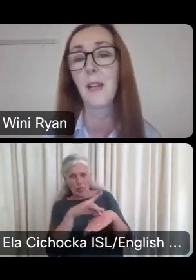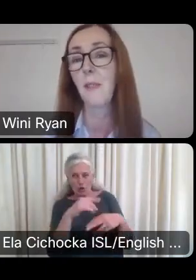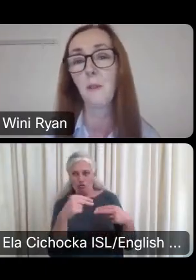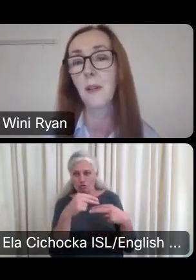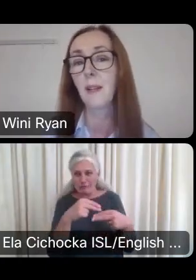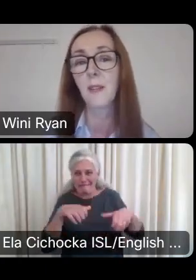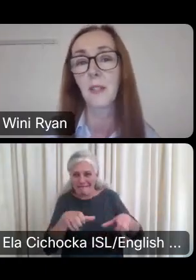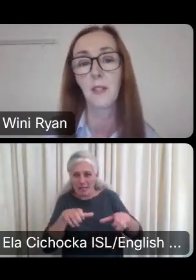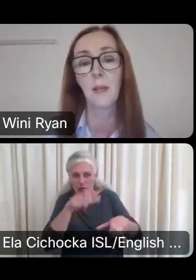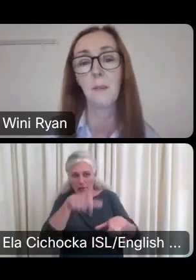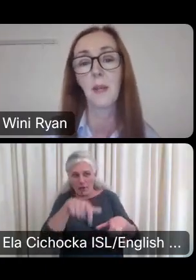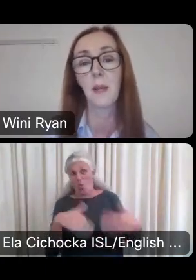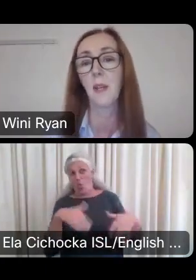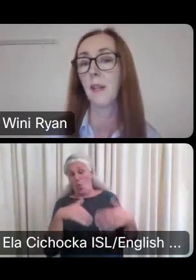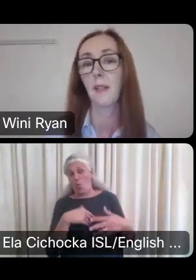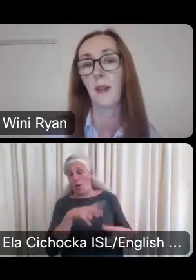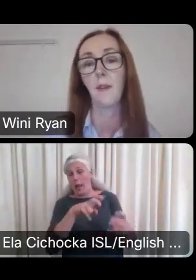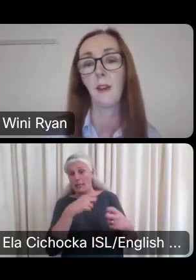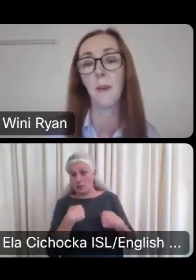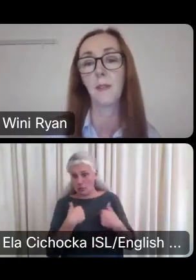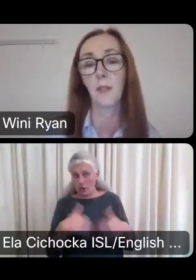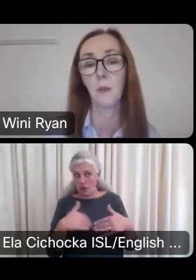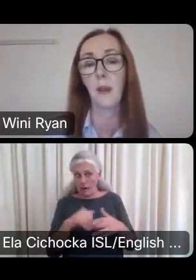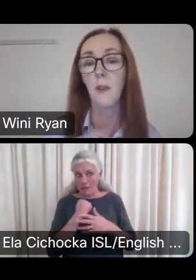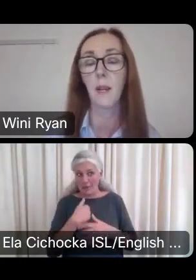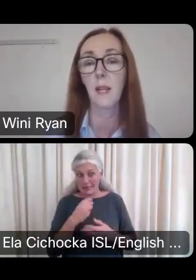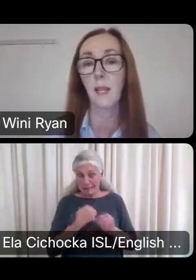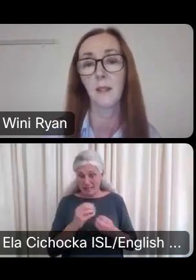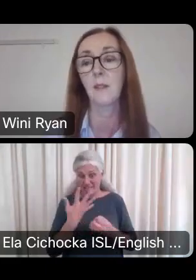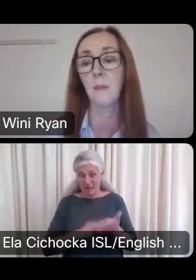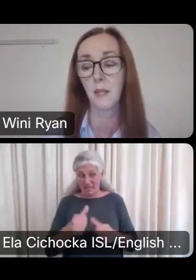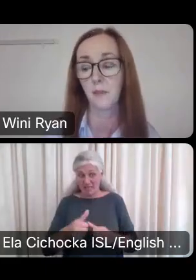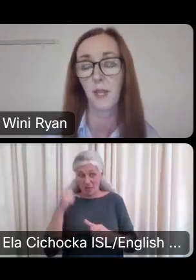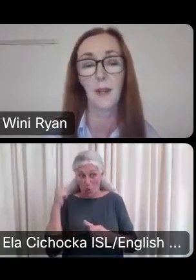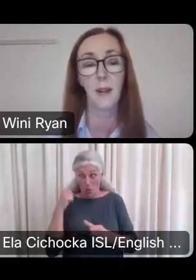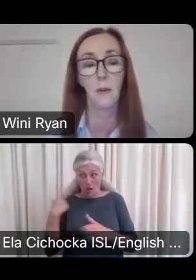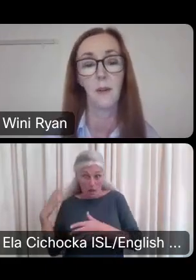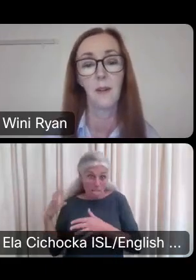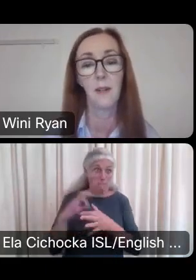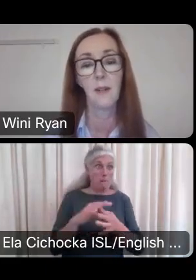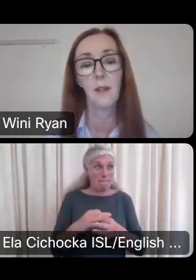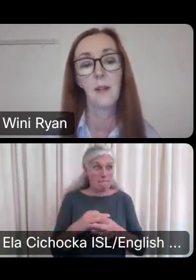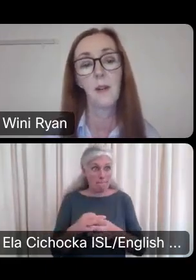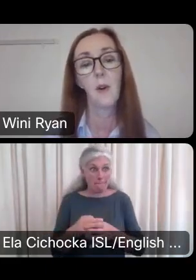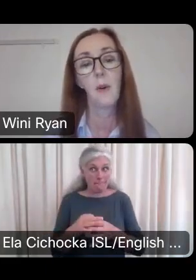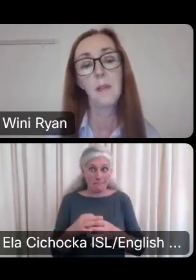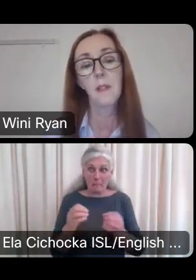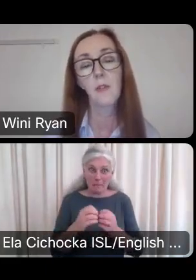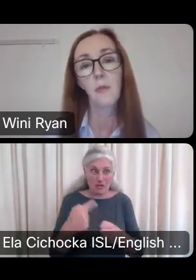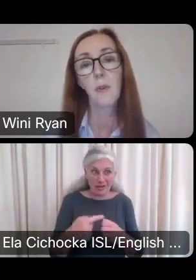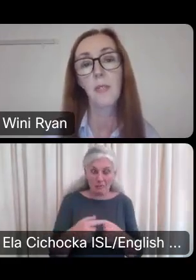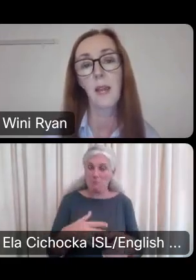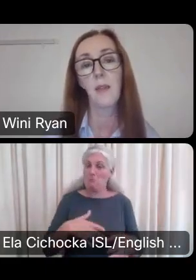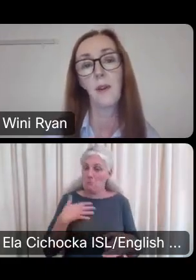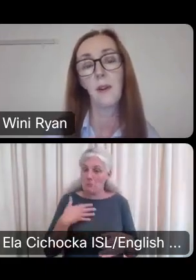physio, they're really listening to me because I said that 5 minutes ago, and they're linking it to something I've said now. Or I might